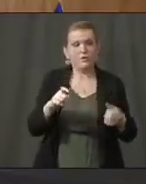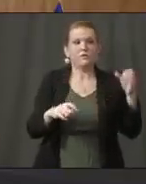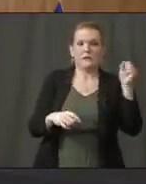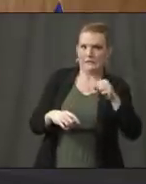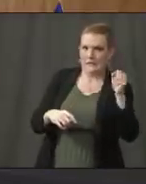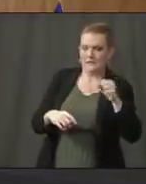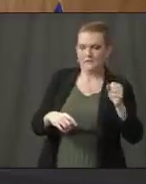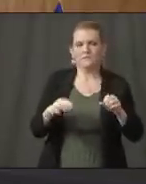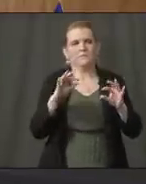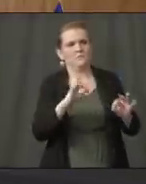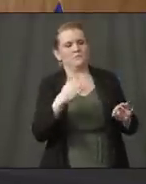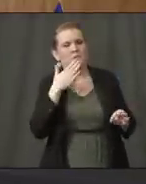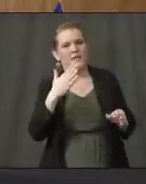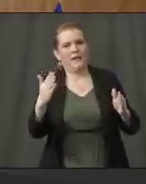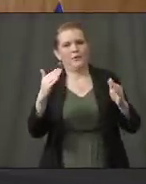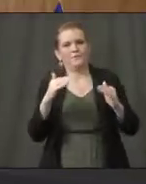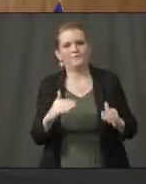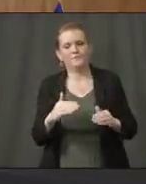Hartford Courant.